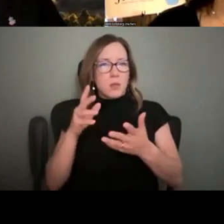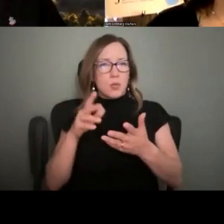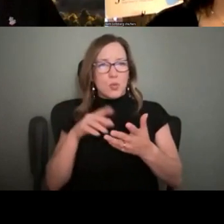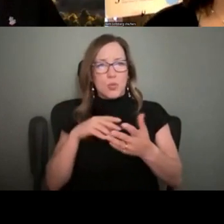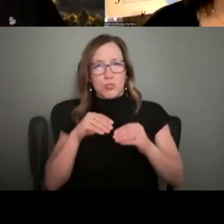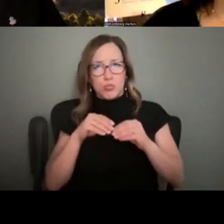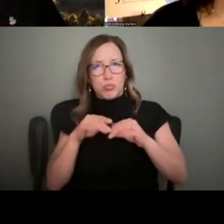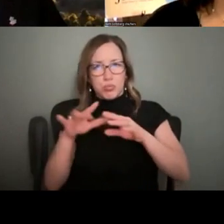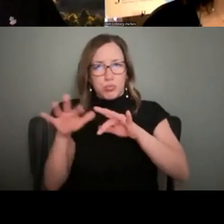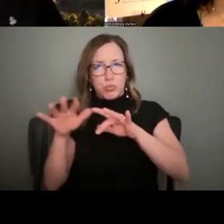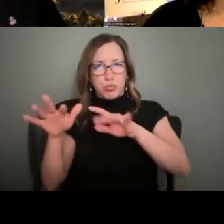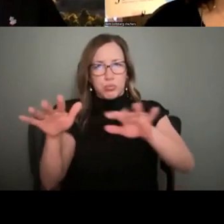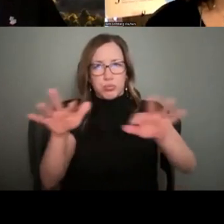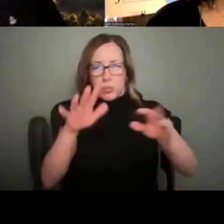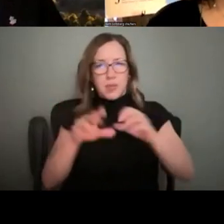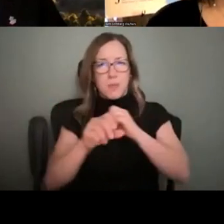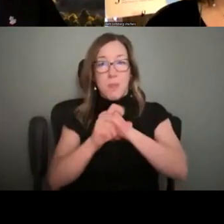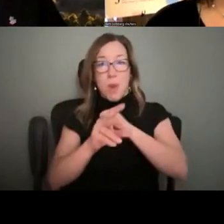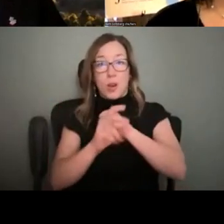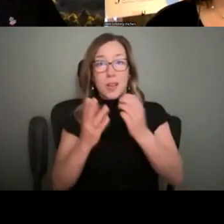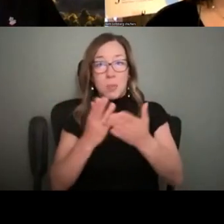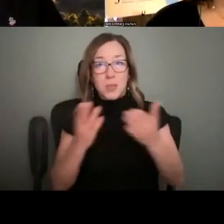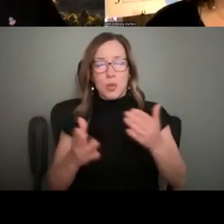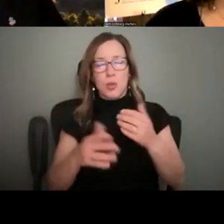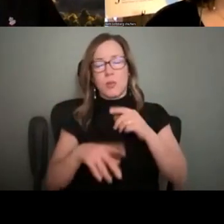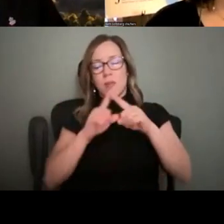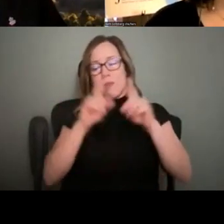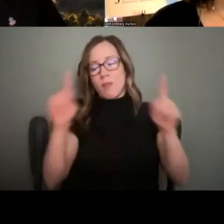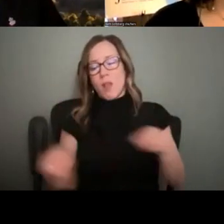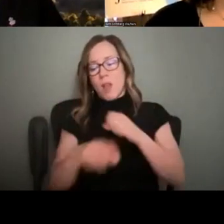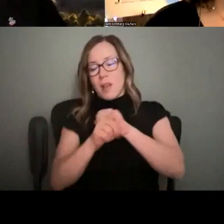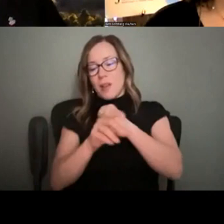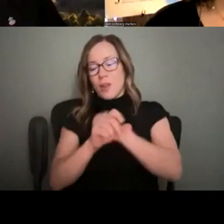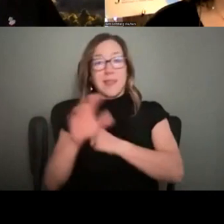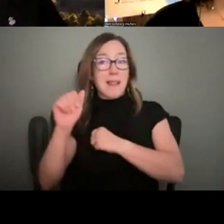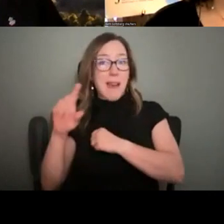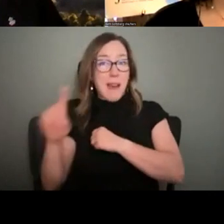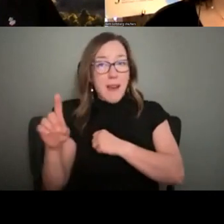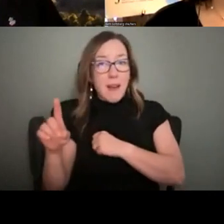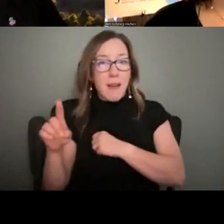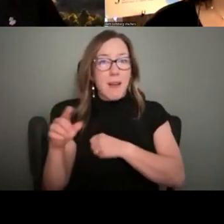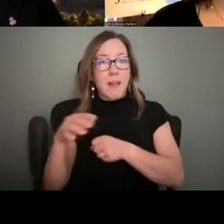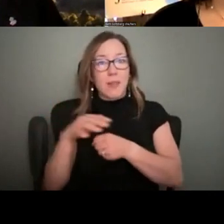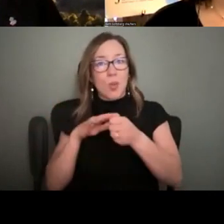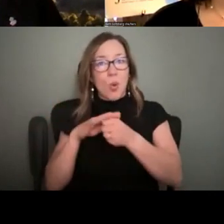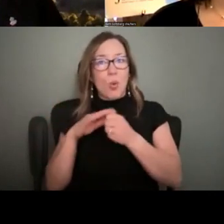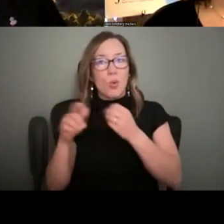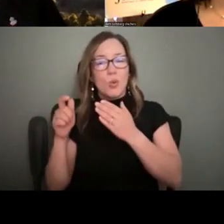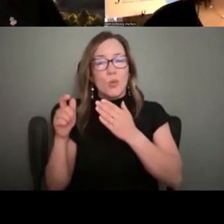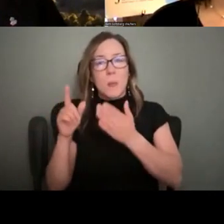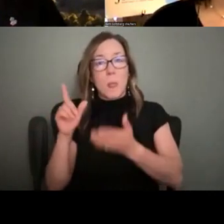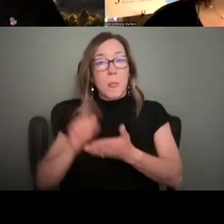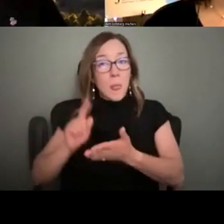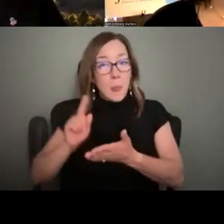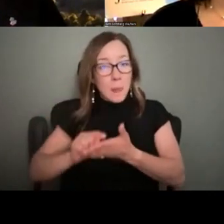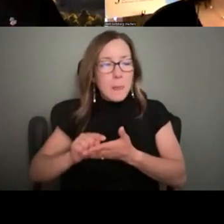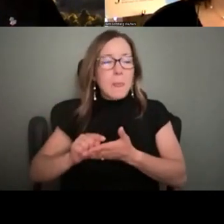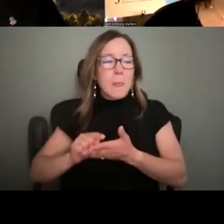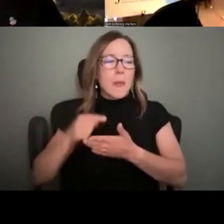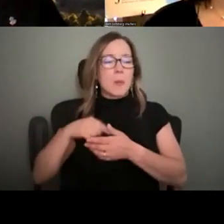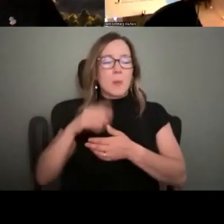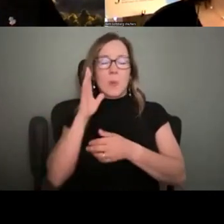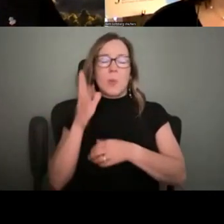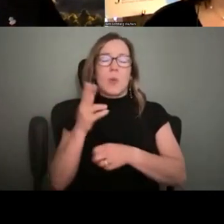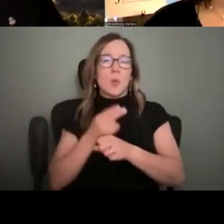out. A lot of our marketing material, flyers, if we take an ad out in the local newspaper, we'll use funds from